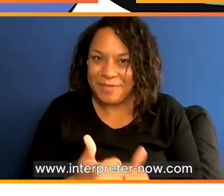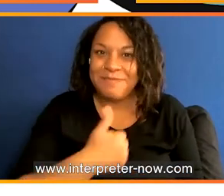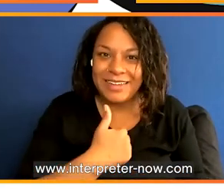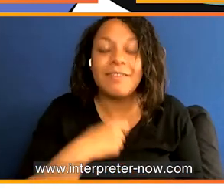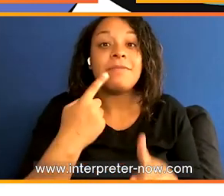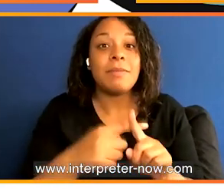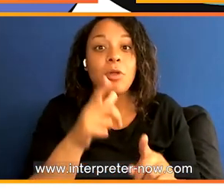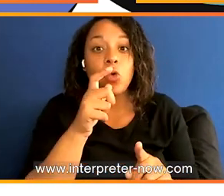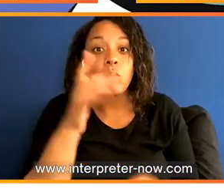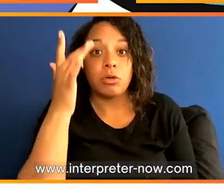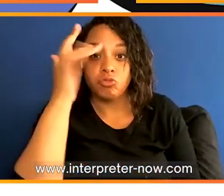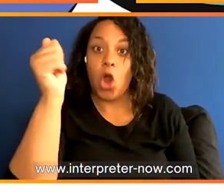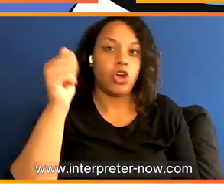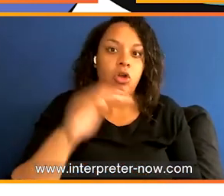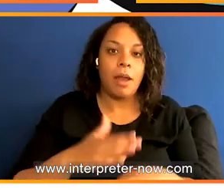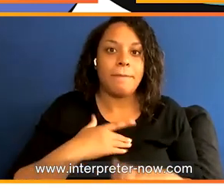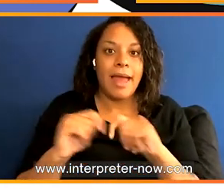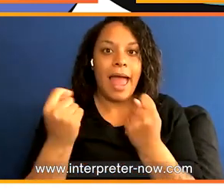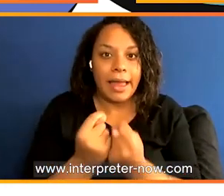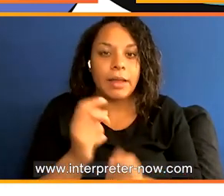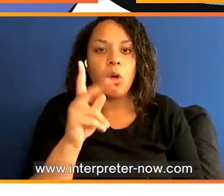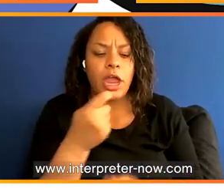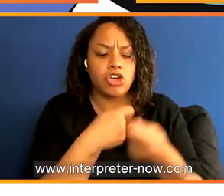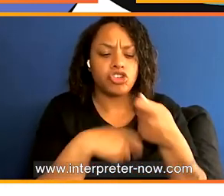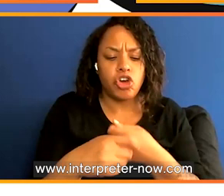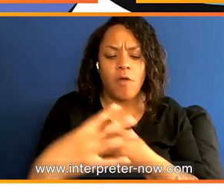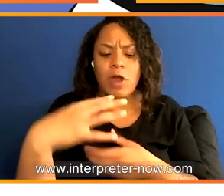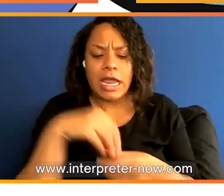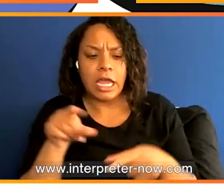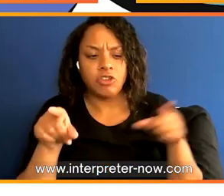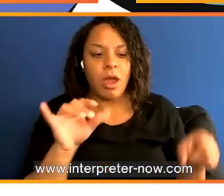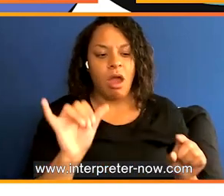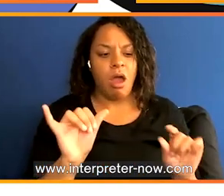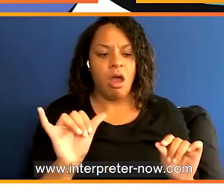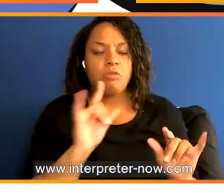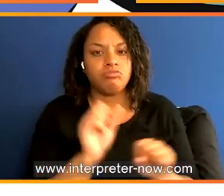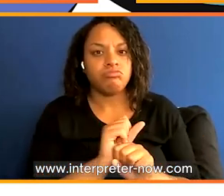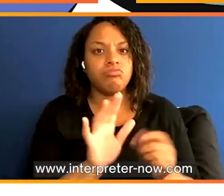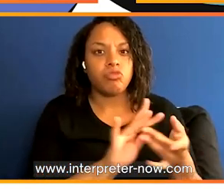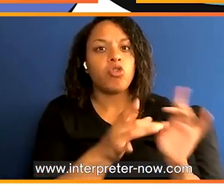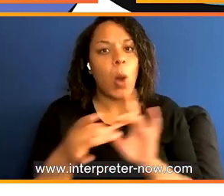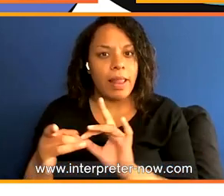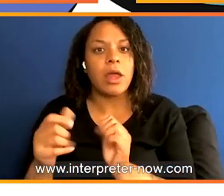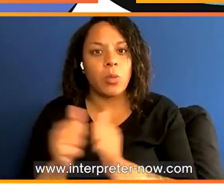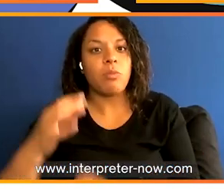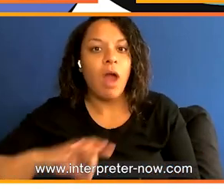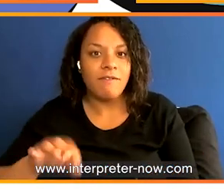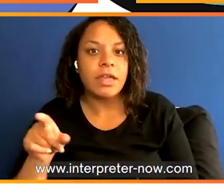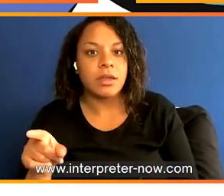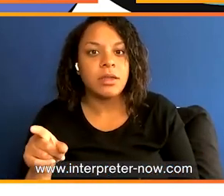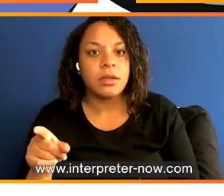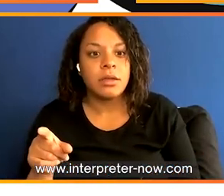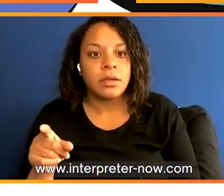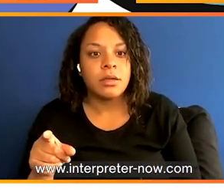way, and again, that MBA really came in handy with myself, but also people who were smarter than me on my team, to figure out, you know, turnover